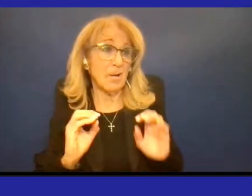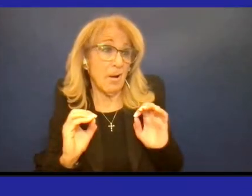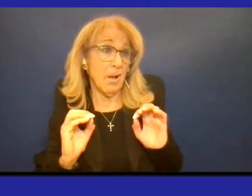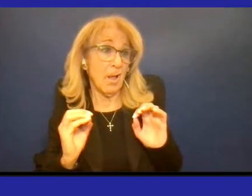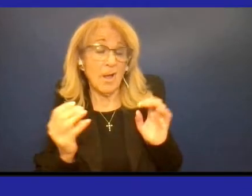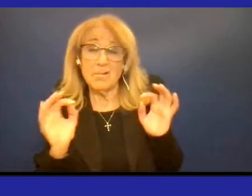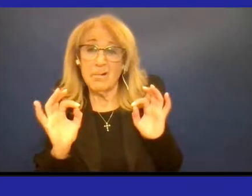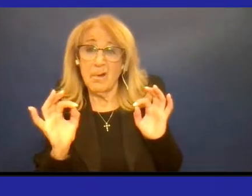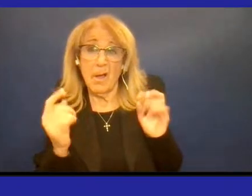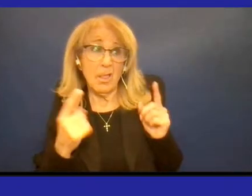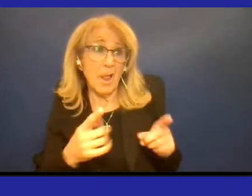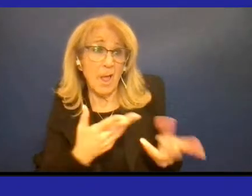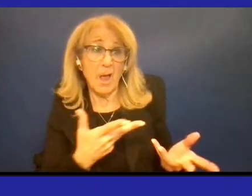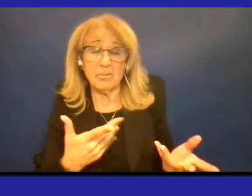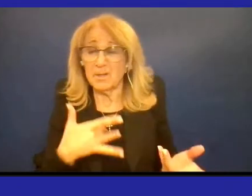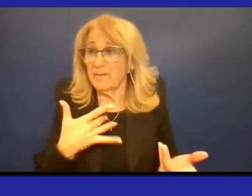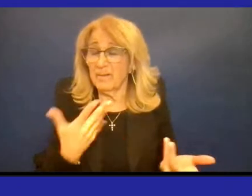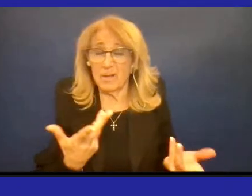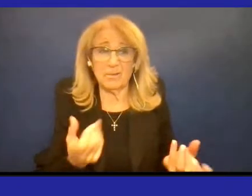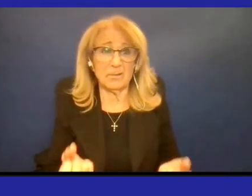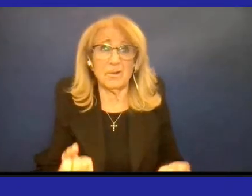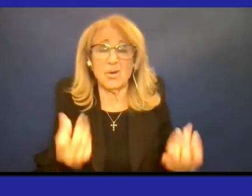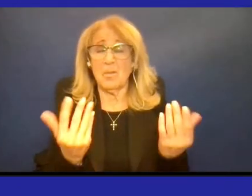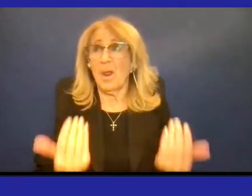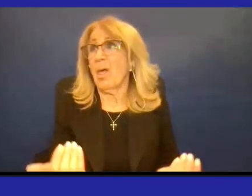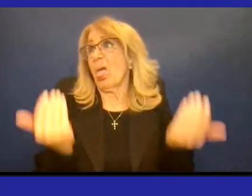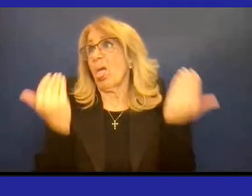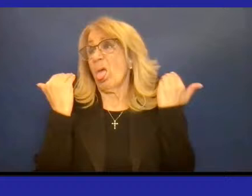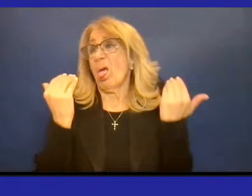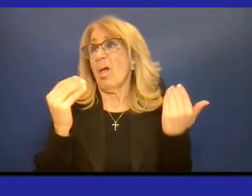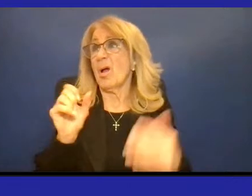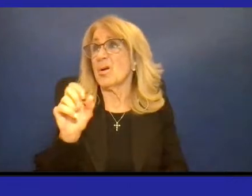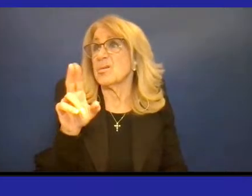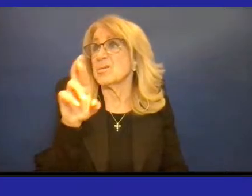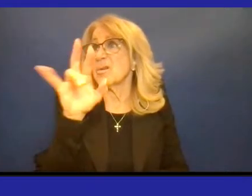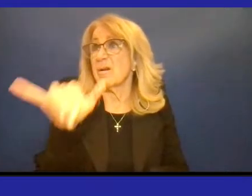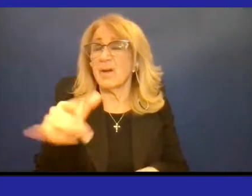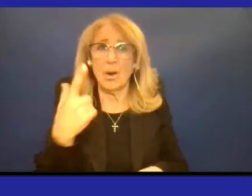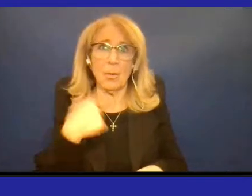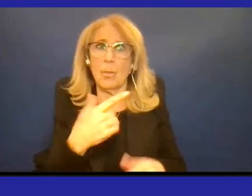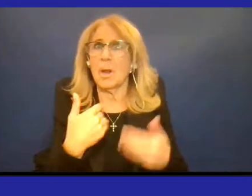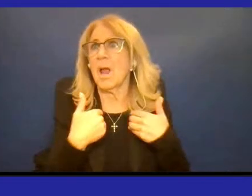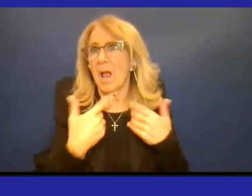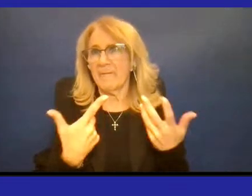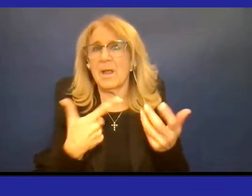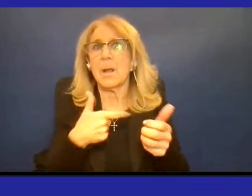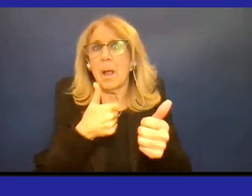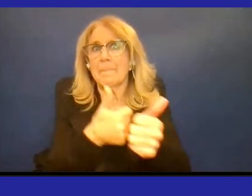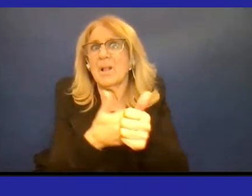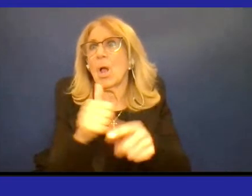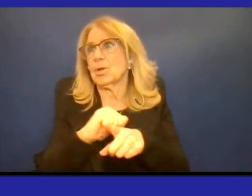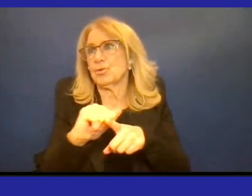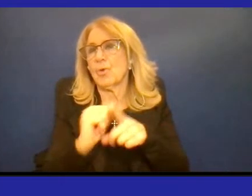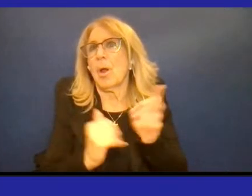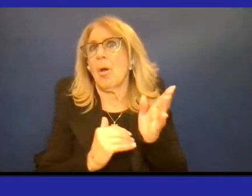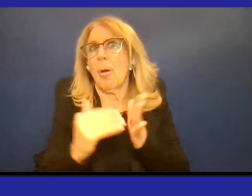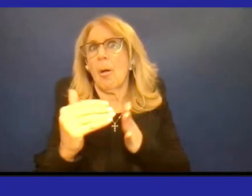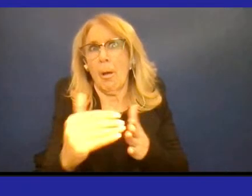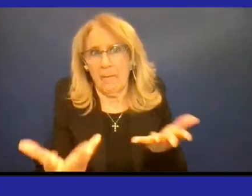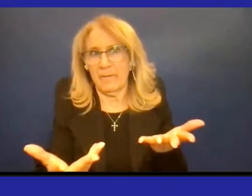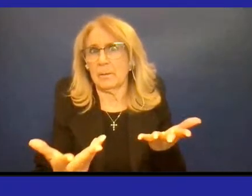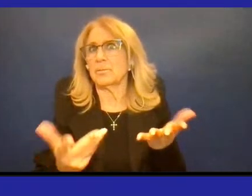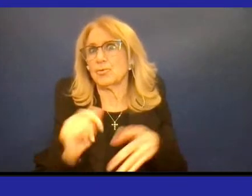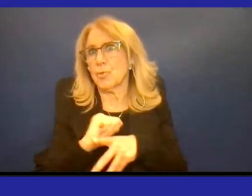they're feeling over surveyed. We get surveyed and compliance trained very frequently. So now we've seen like